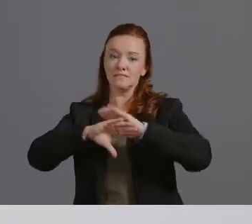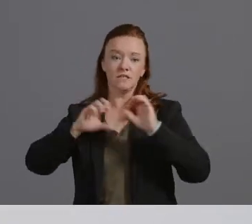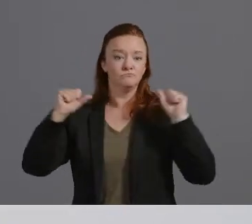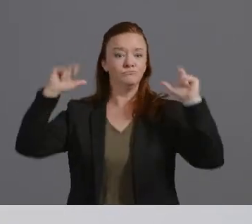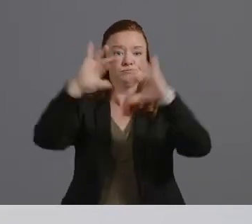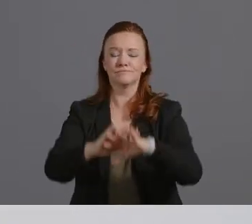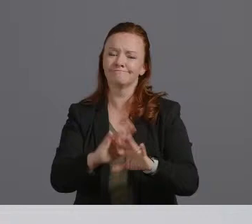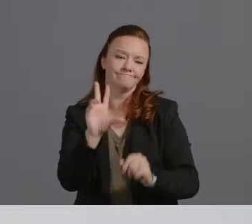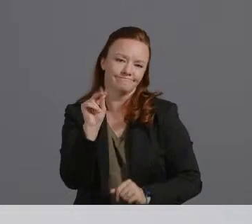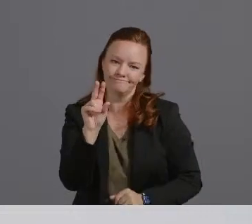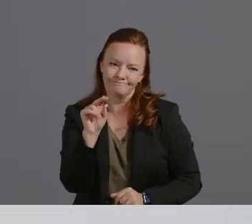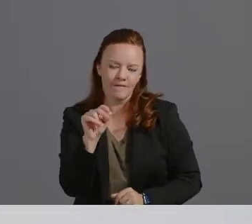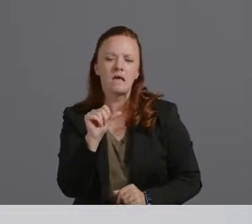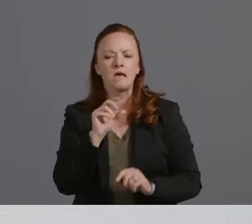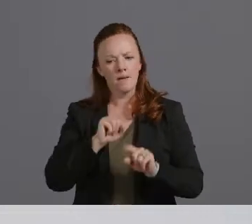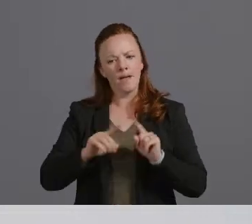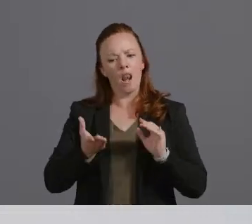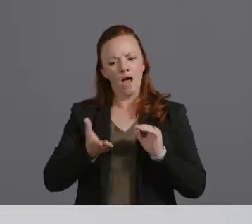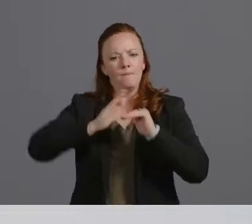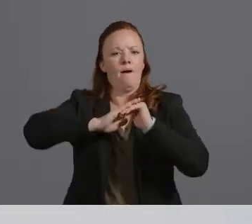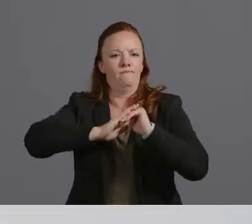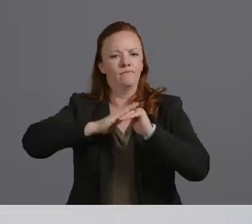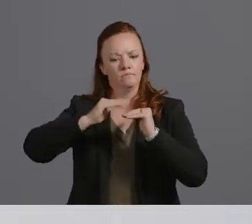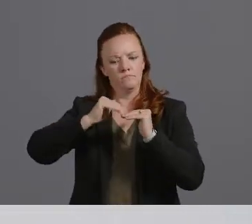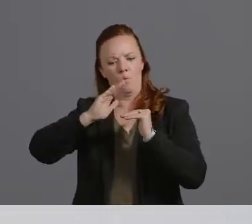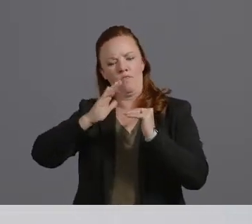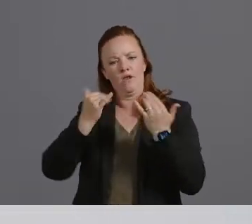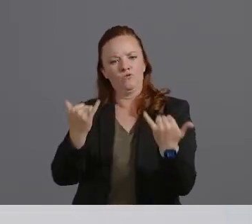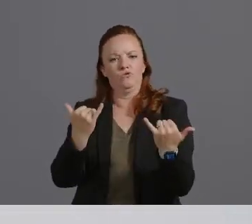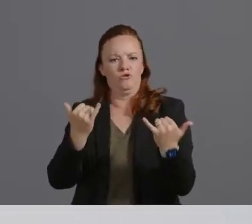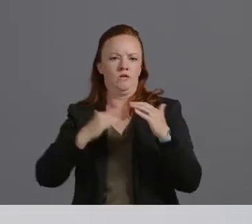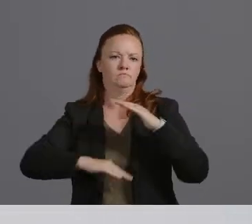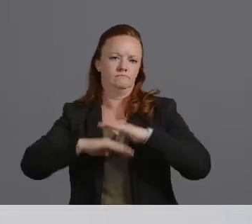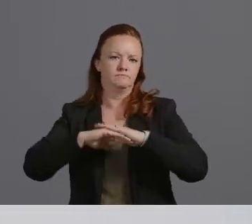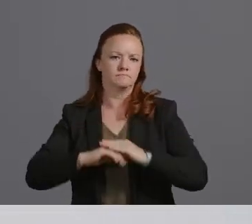but it will increase them a bit above their current ability.